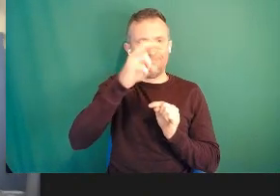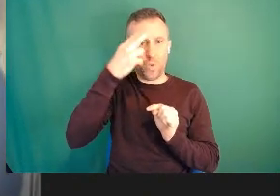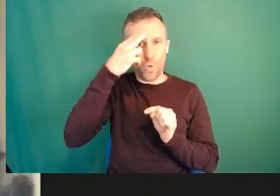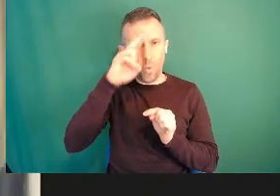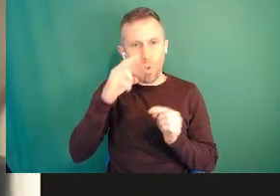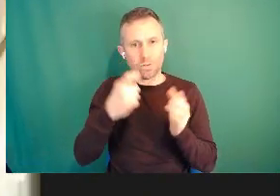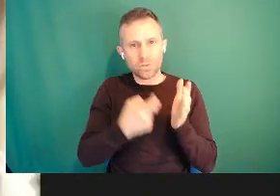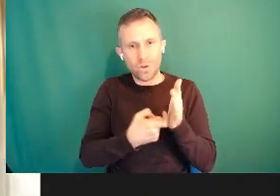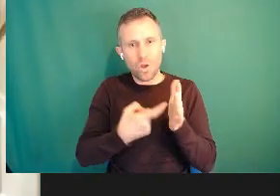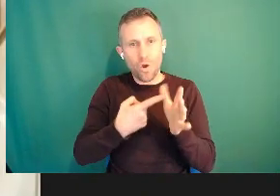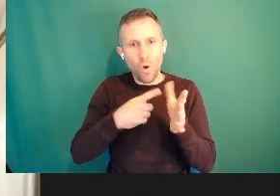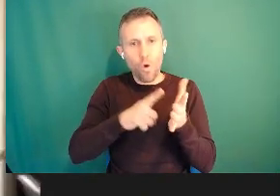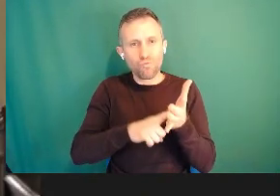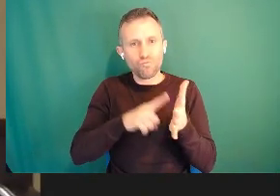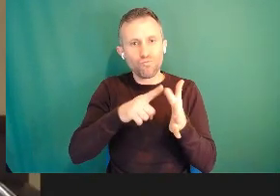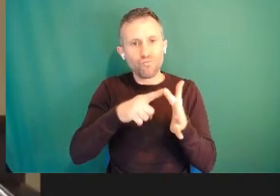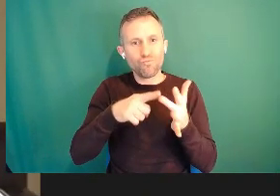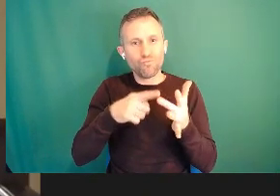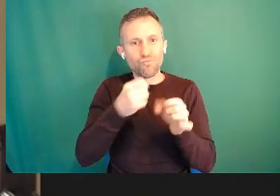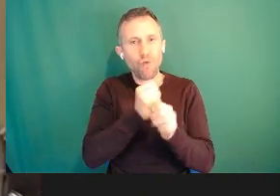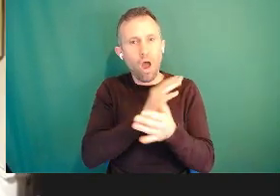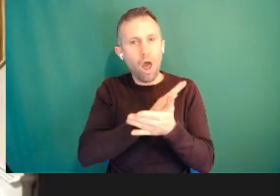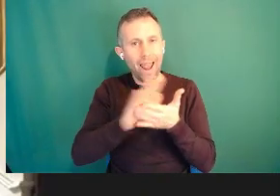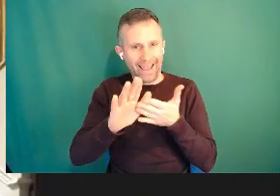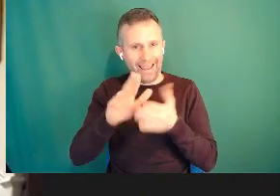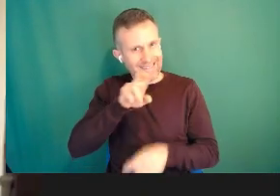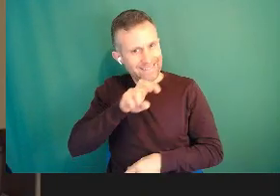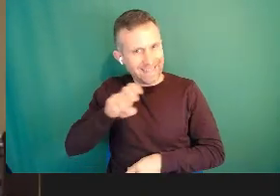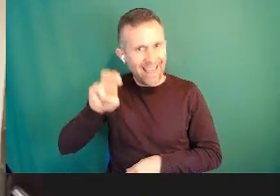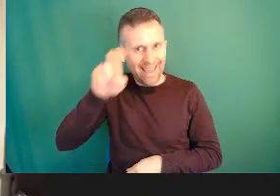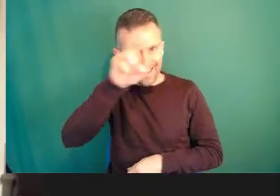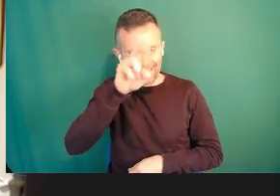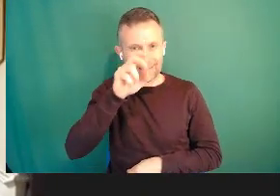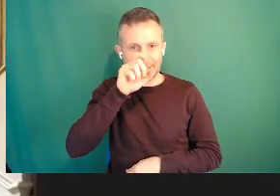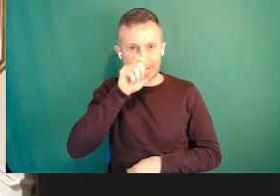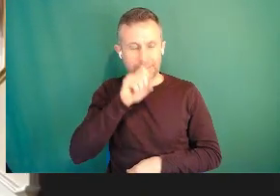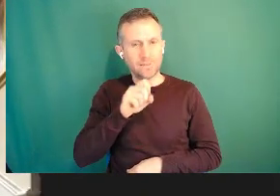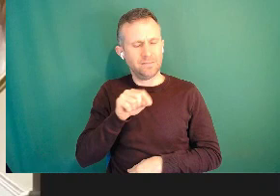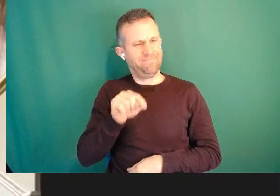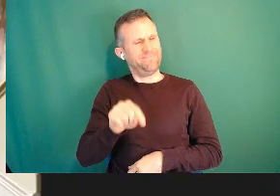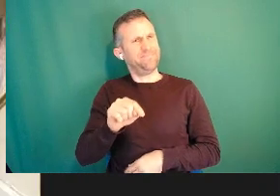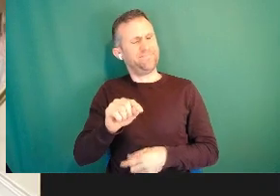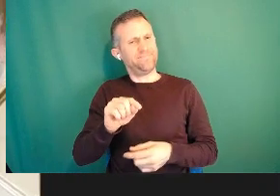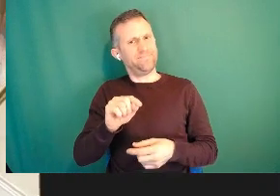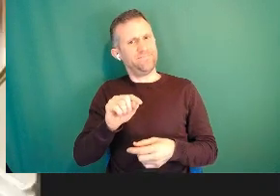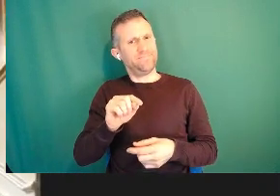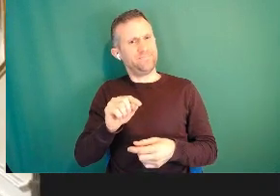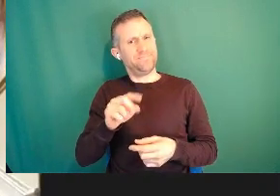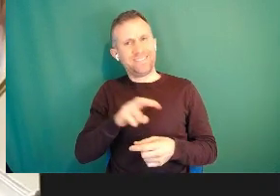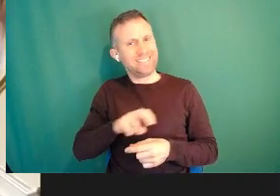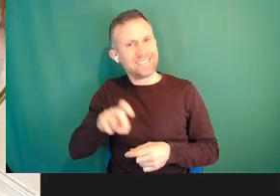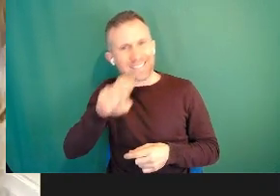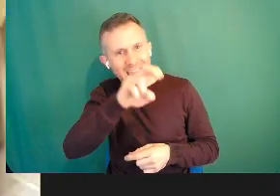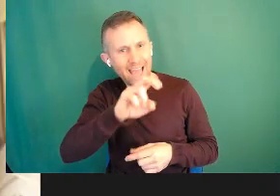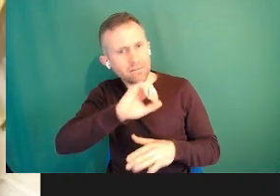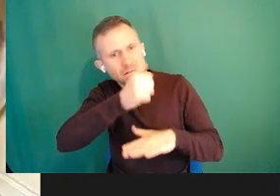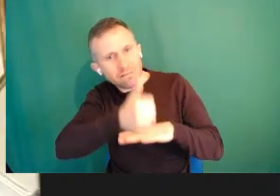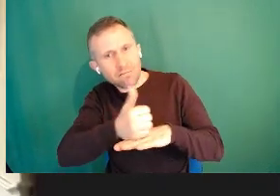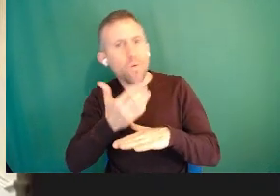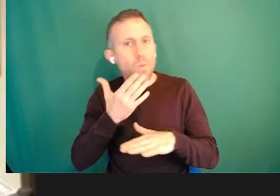And this was probably put on in around 1650 when the facade was built. And we're going to go